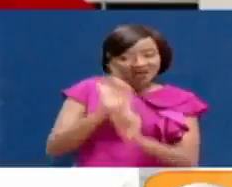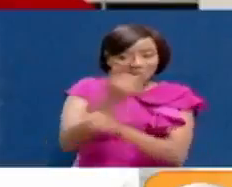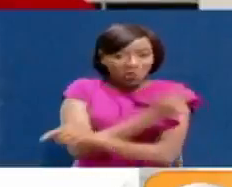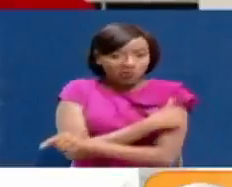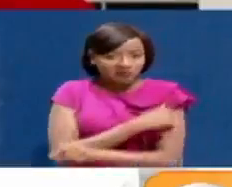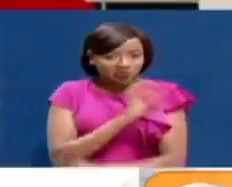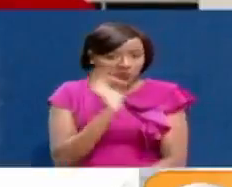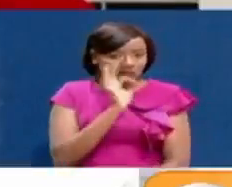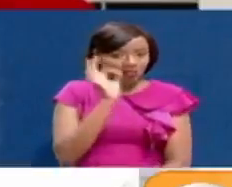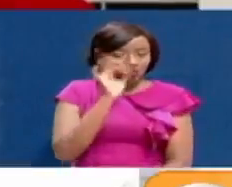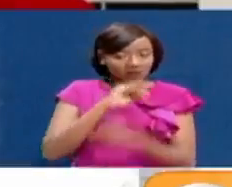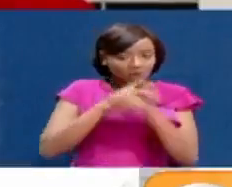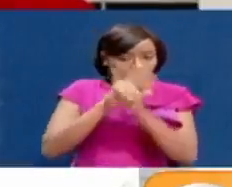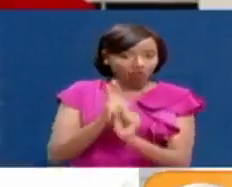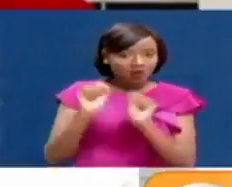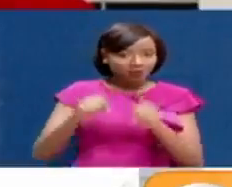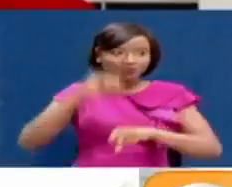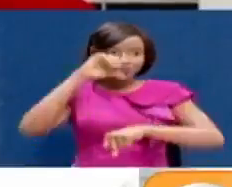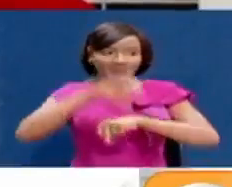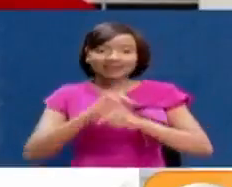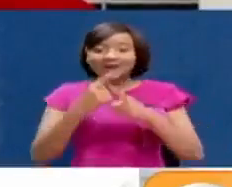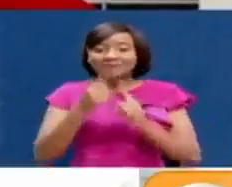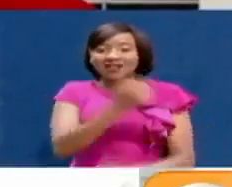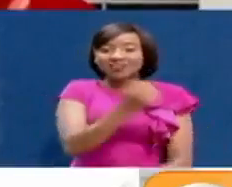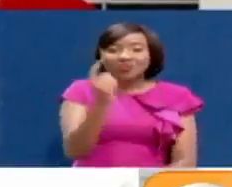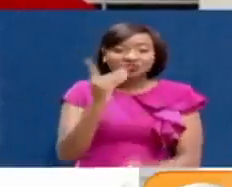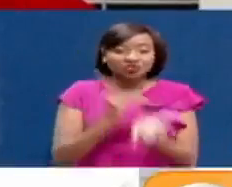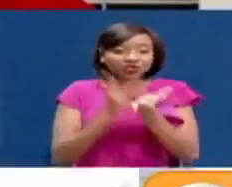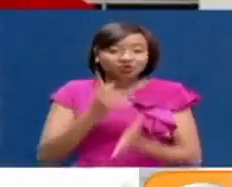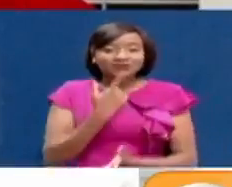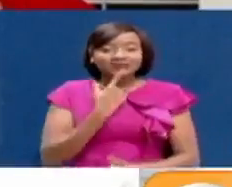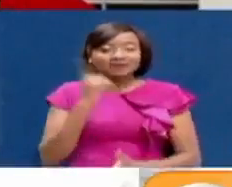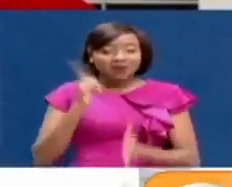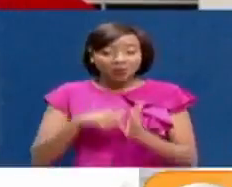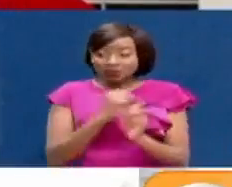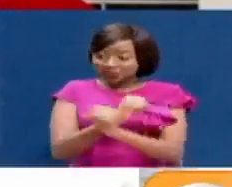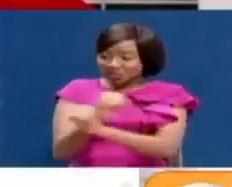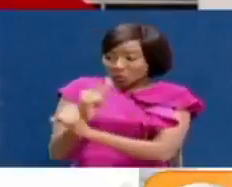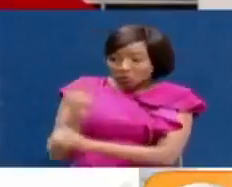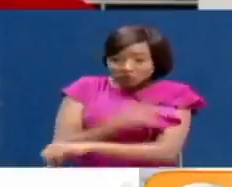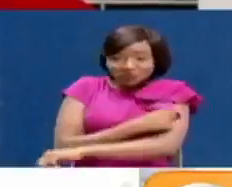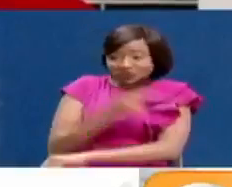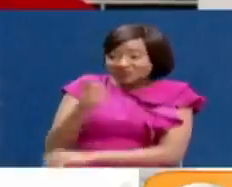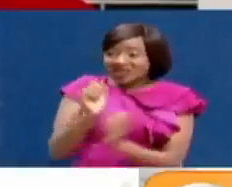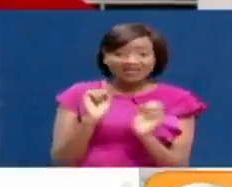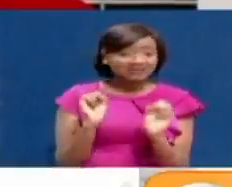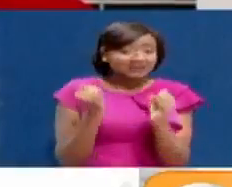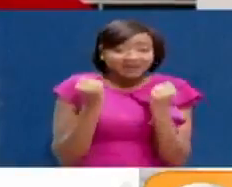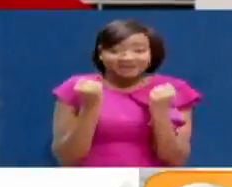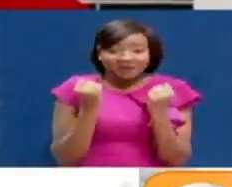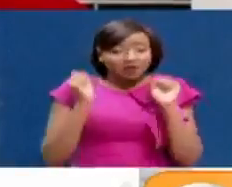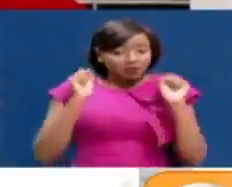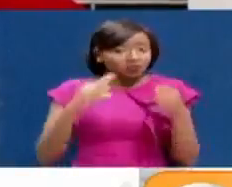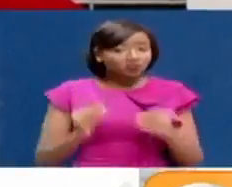situation, but doctors affirm that hospitals are safe to offer any kind of medical